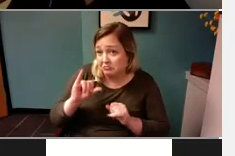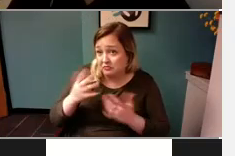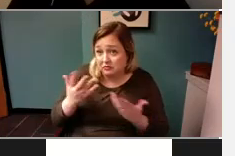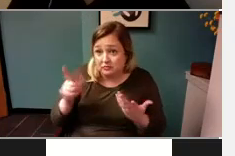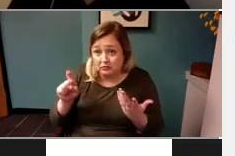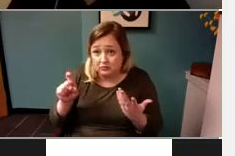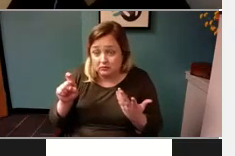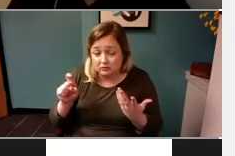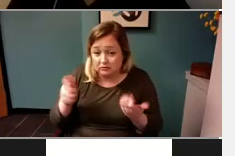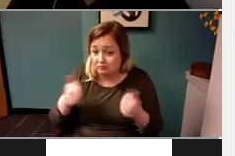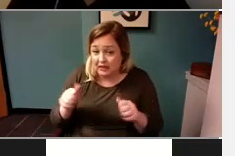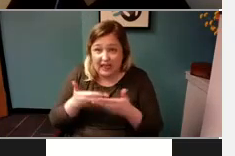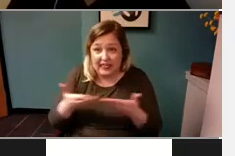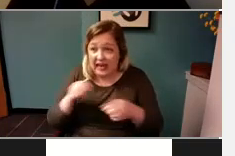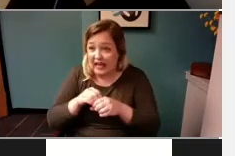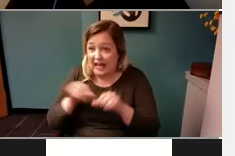Do they have anything in common?